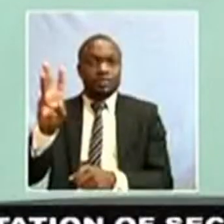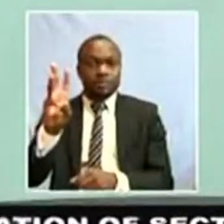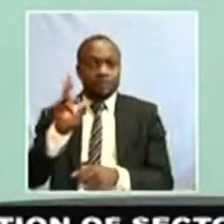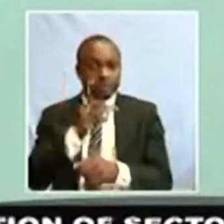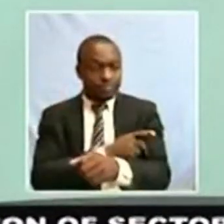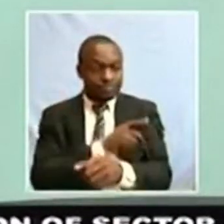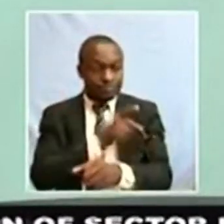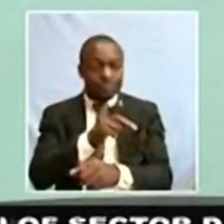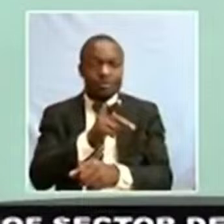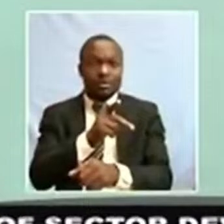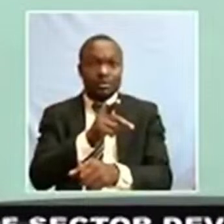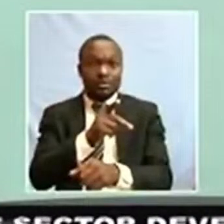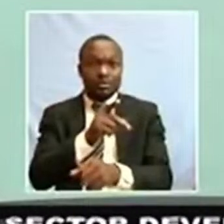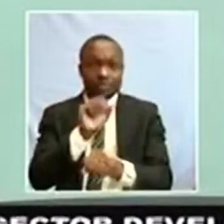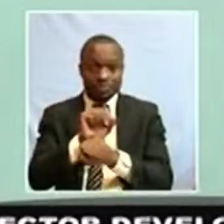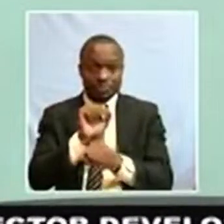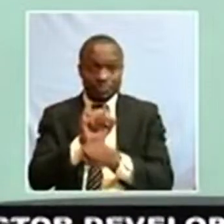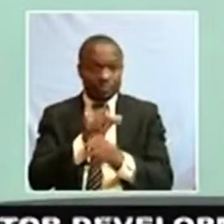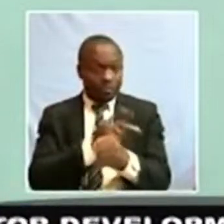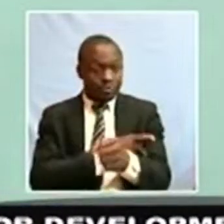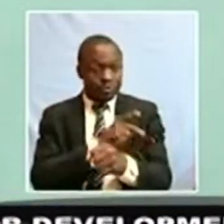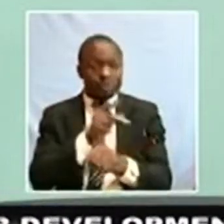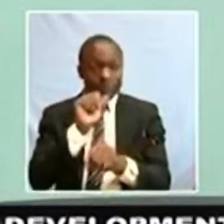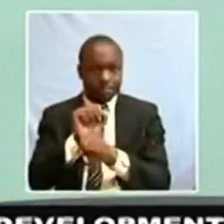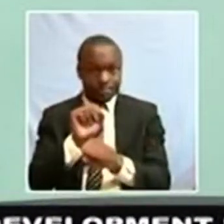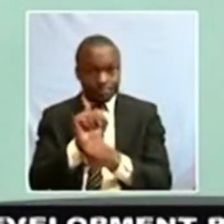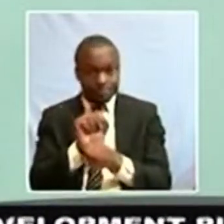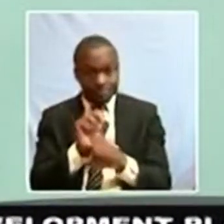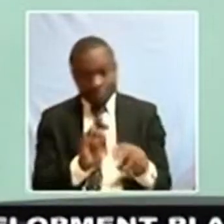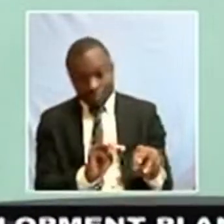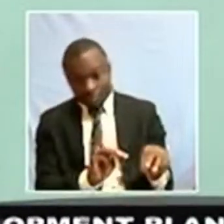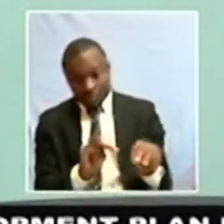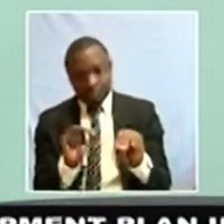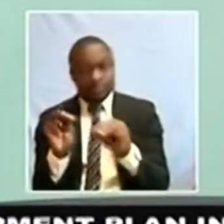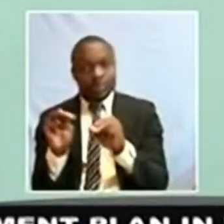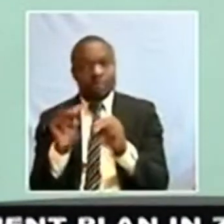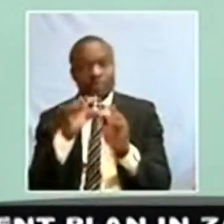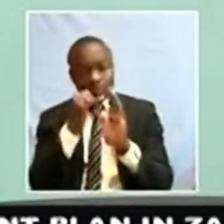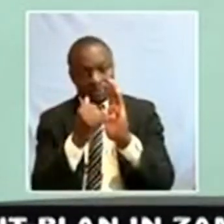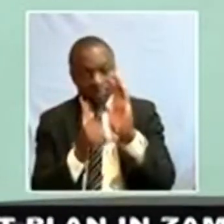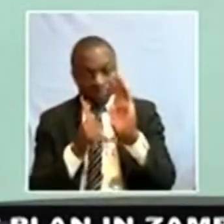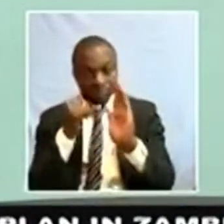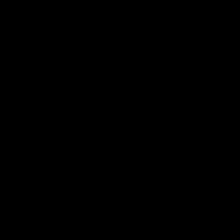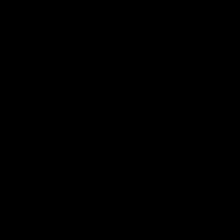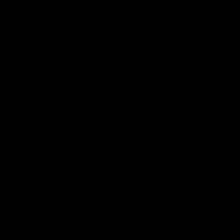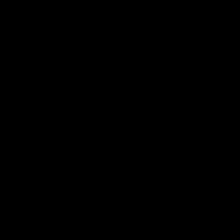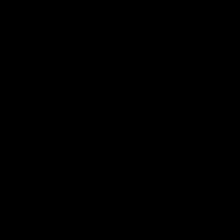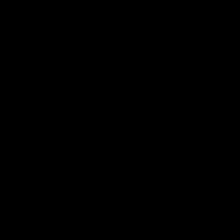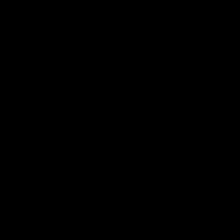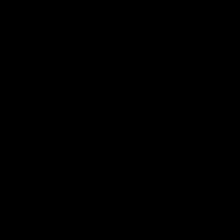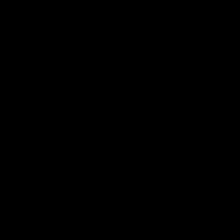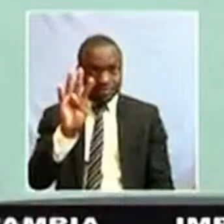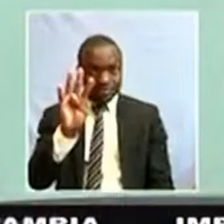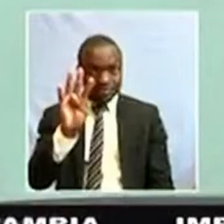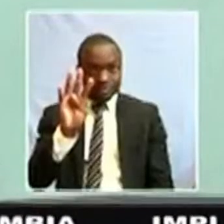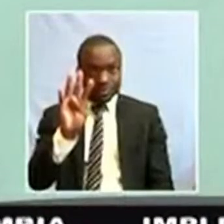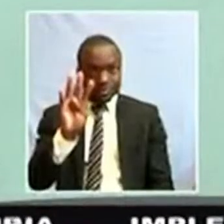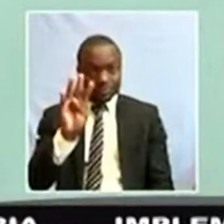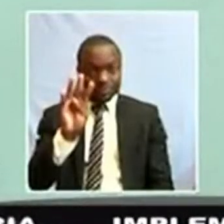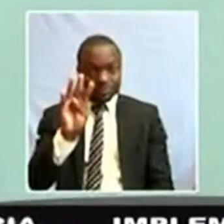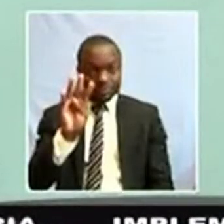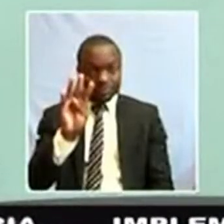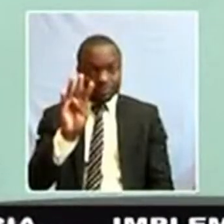their staff. The devolved function started moving as at January 2024. Academically,